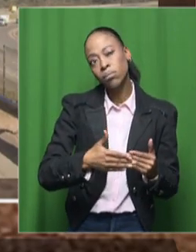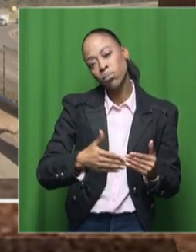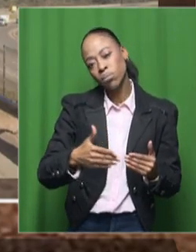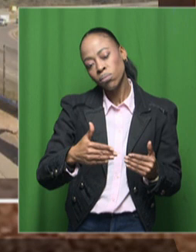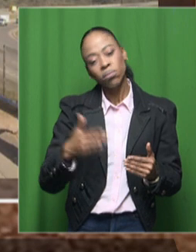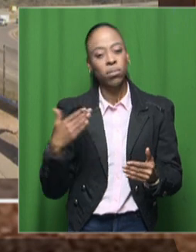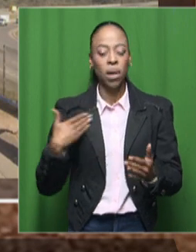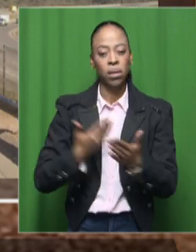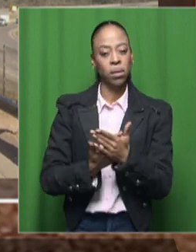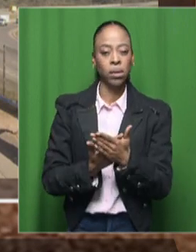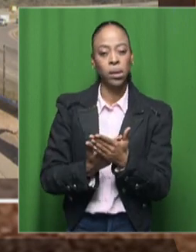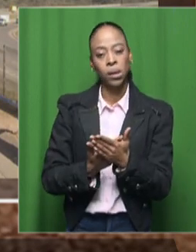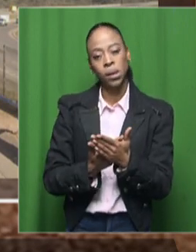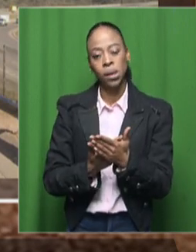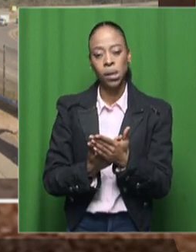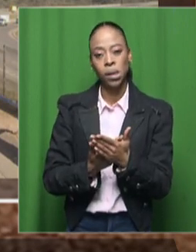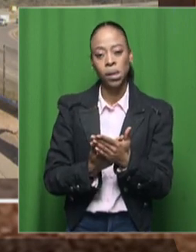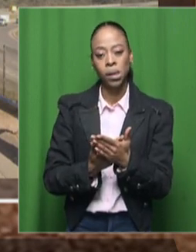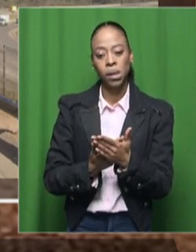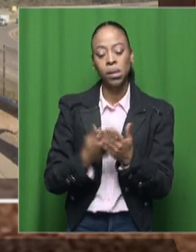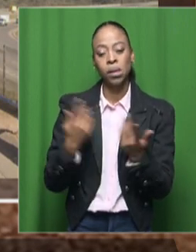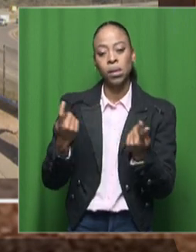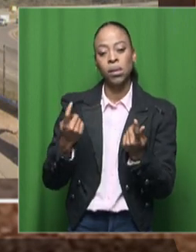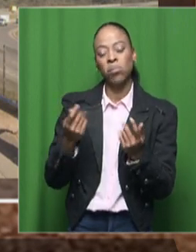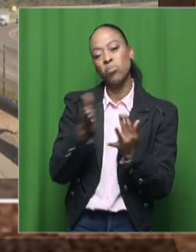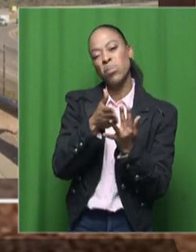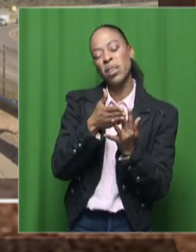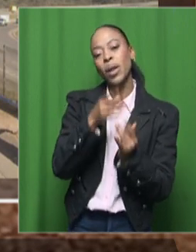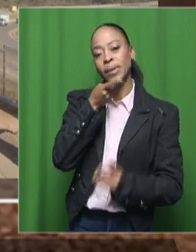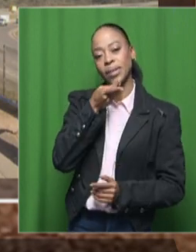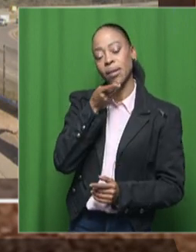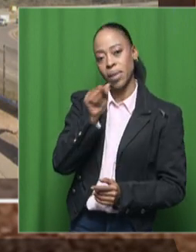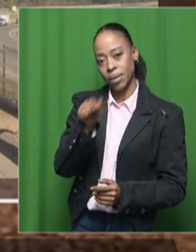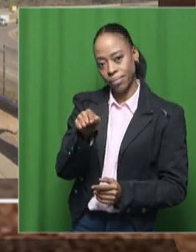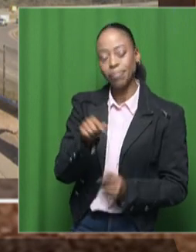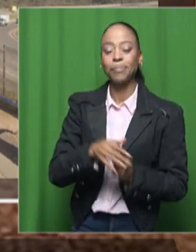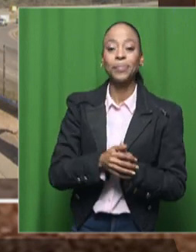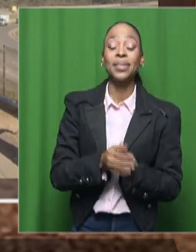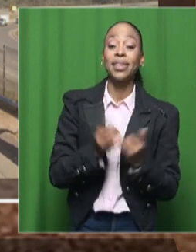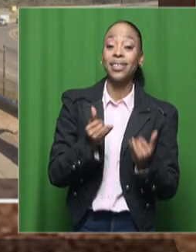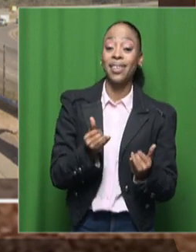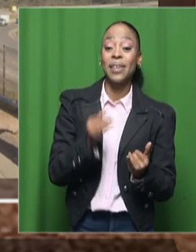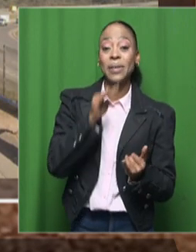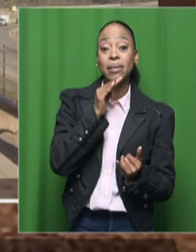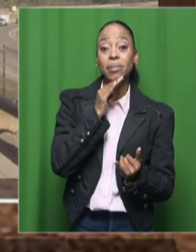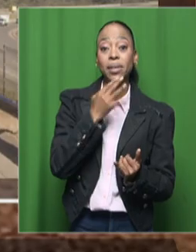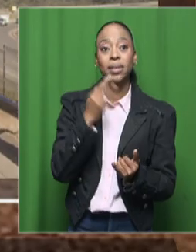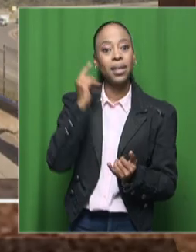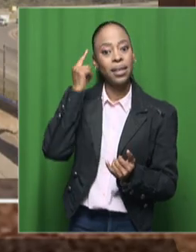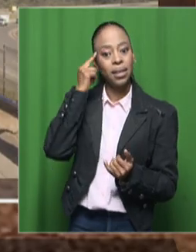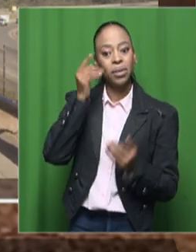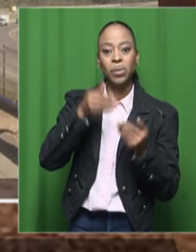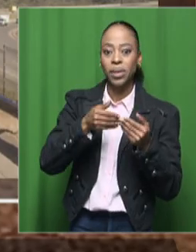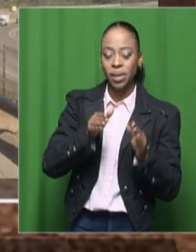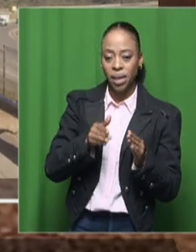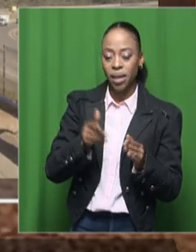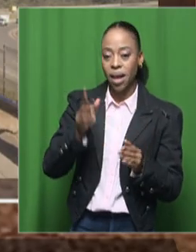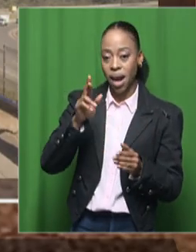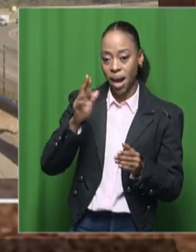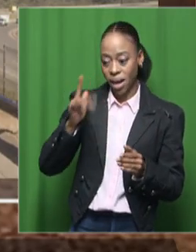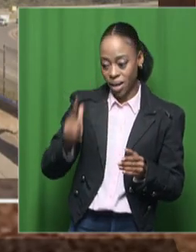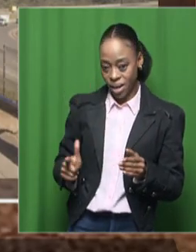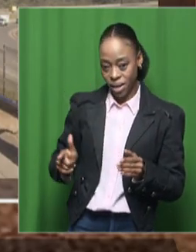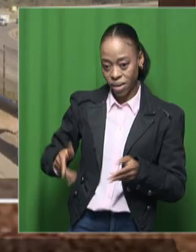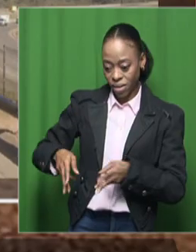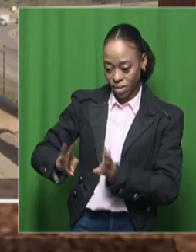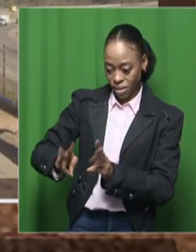through until about that sort of break period in the middle of December. Now, what you'll have is I believe it's going to start with a right lane closure. So